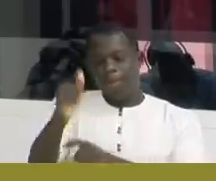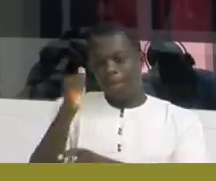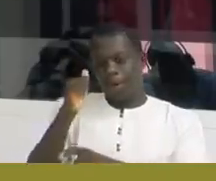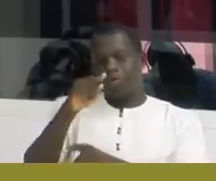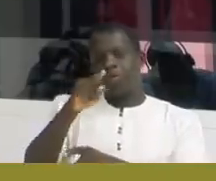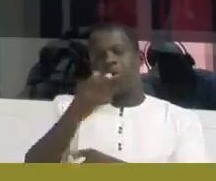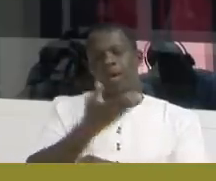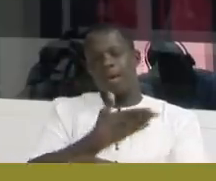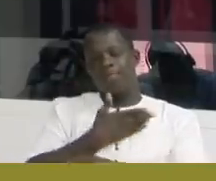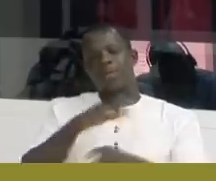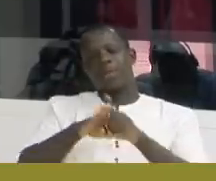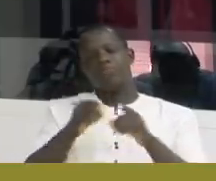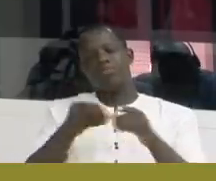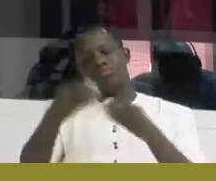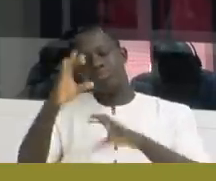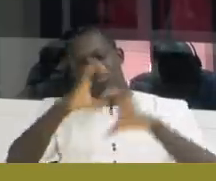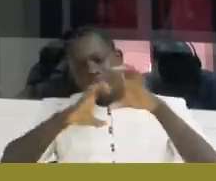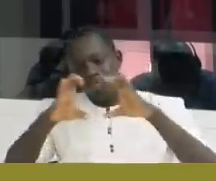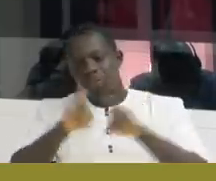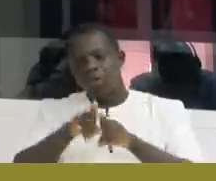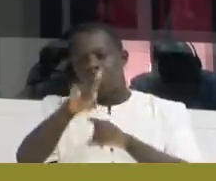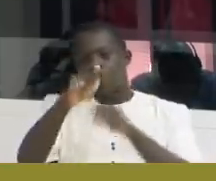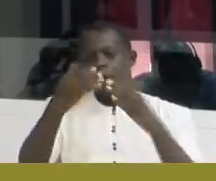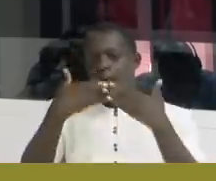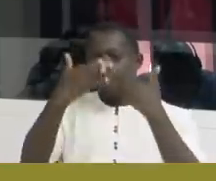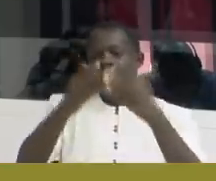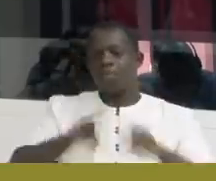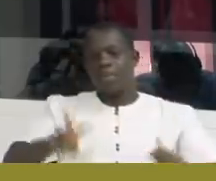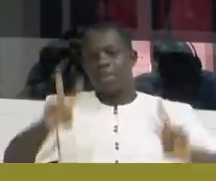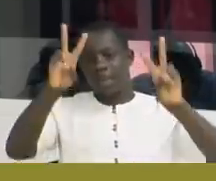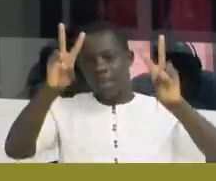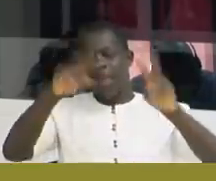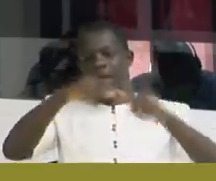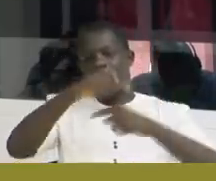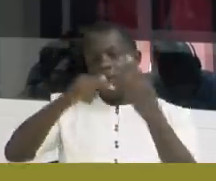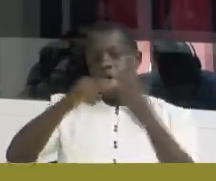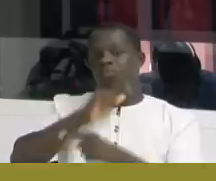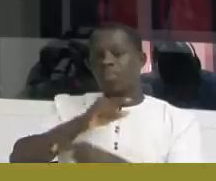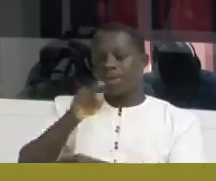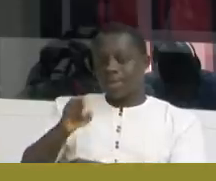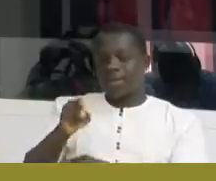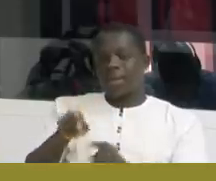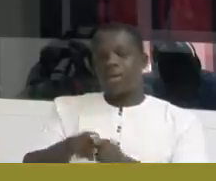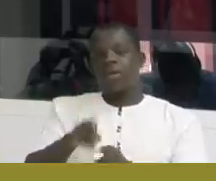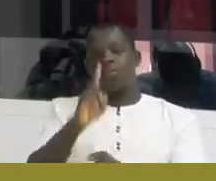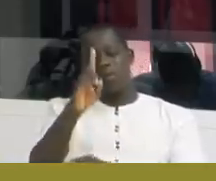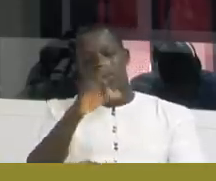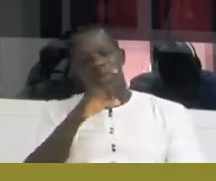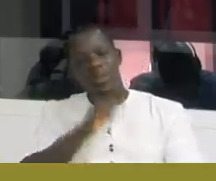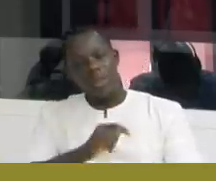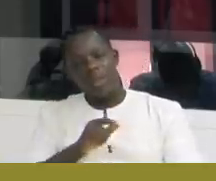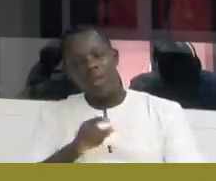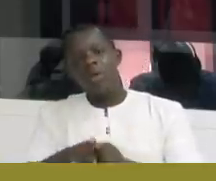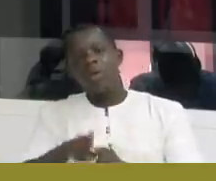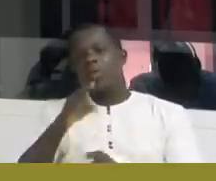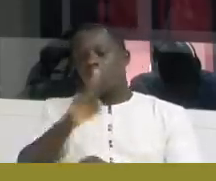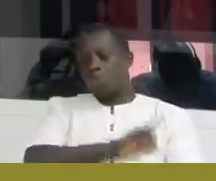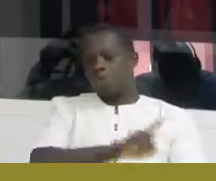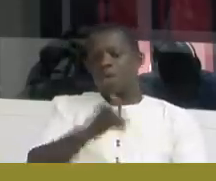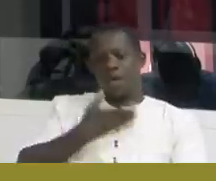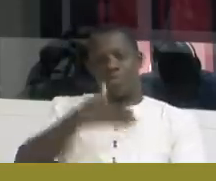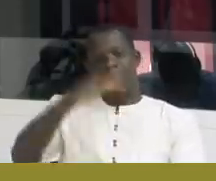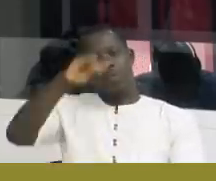you conversing. You told Jame, according to him, that, but sir, we have to do it